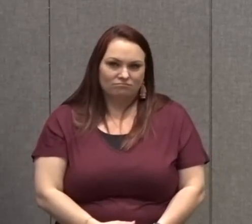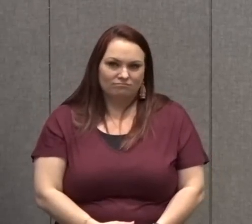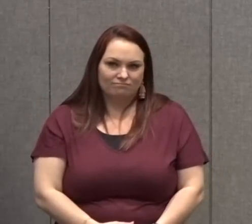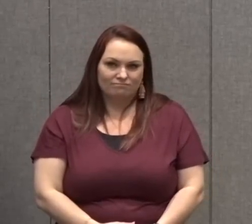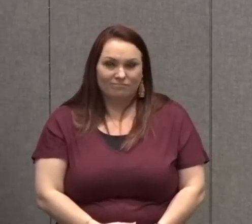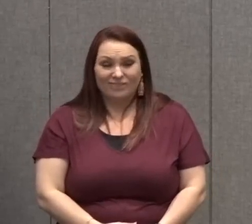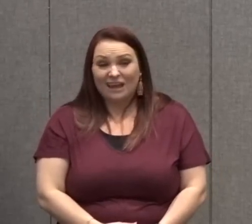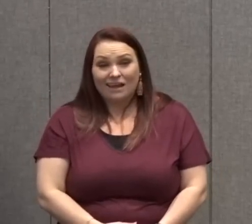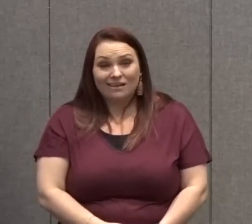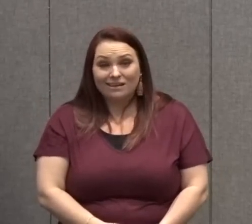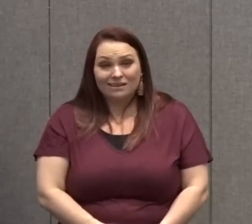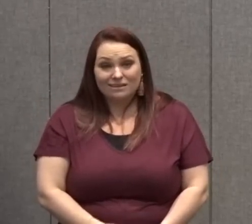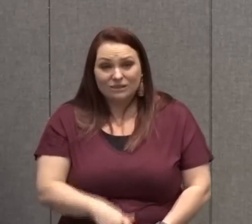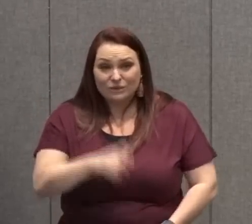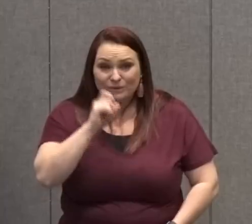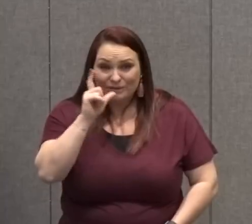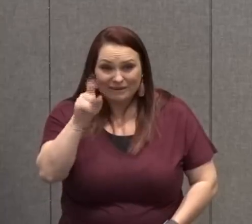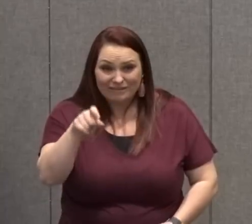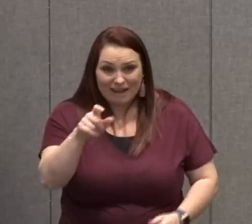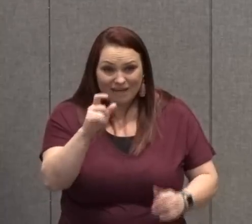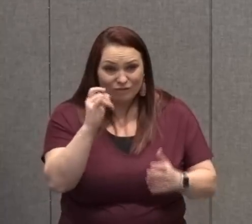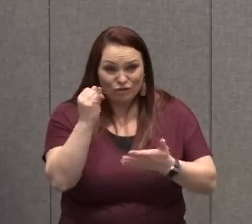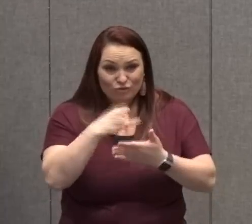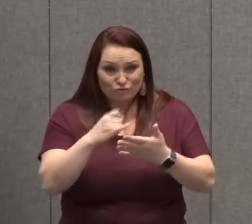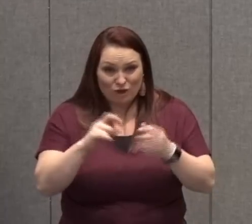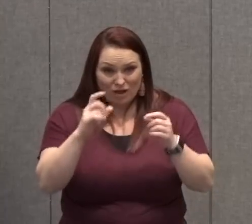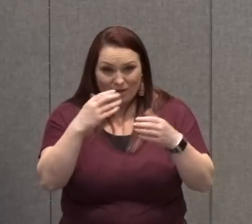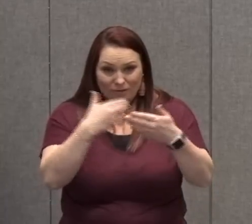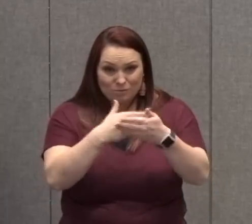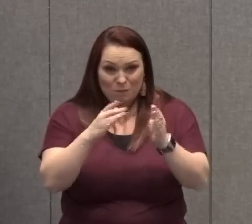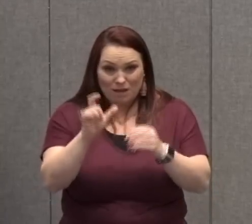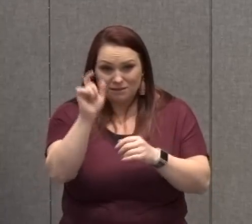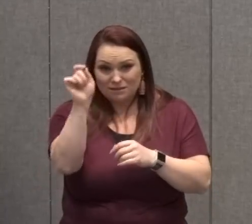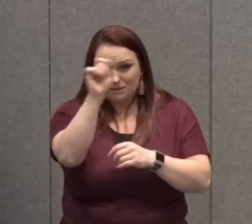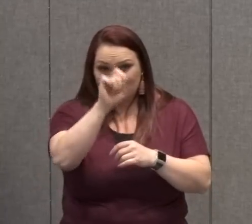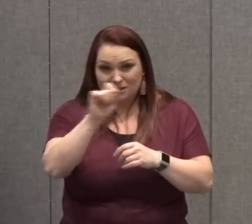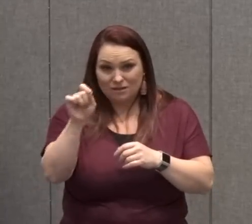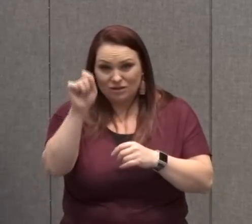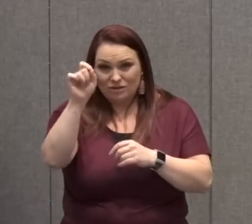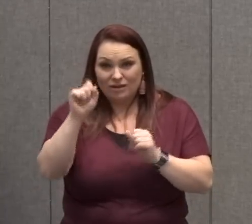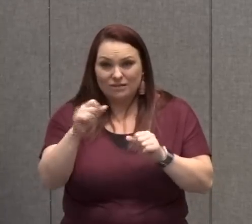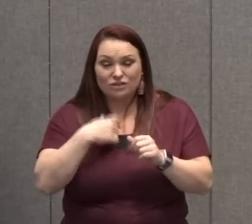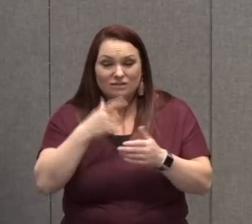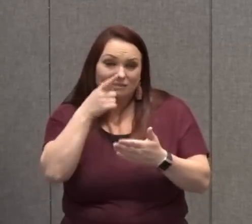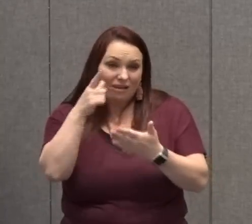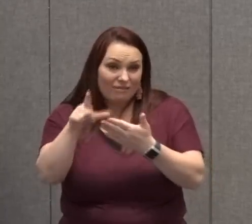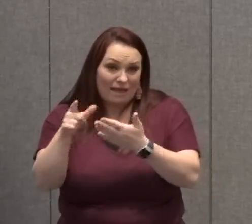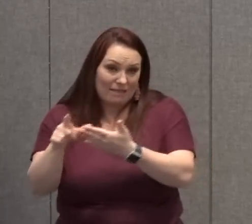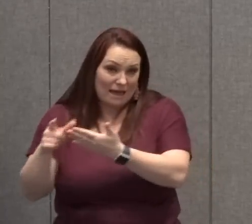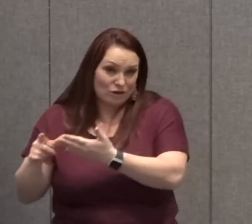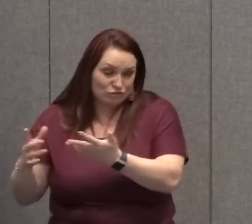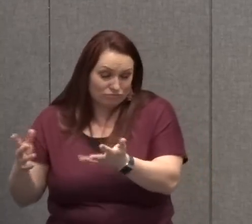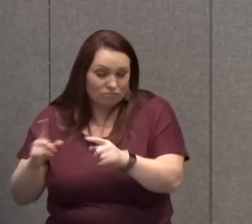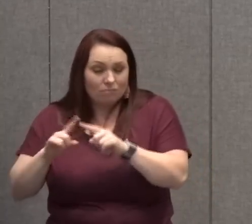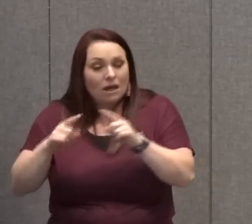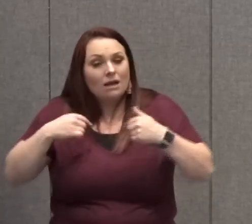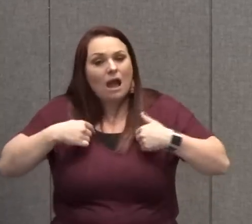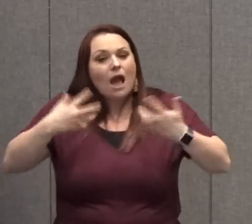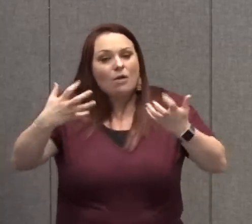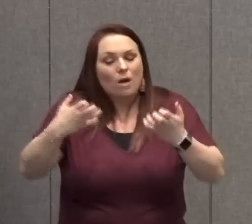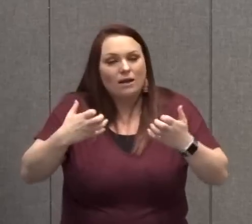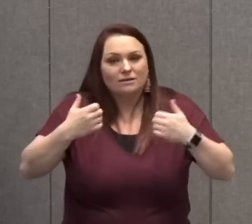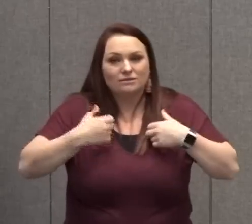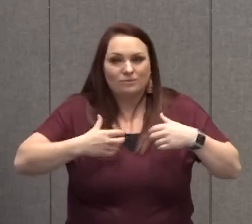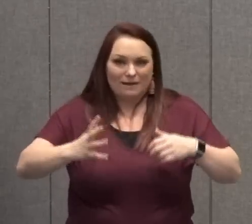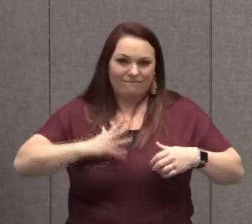you don't even have to draw squares you could just draw the letters but I wanted to